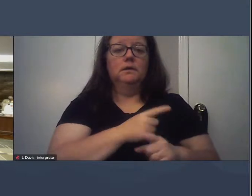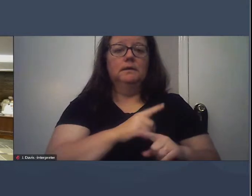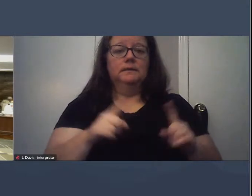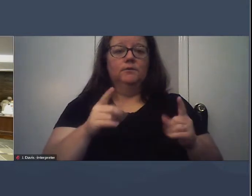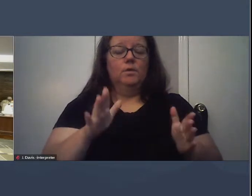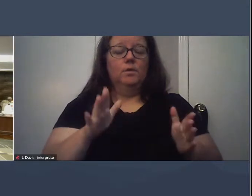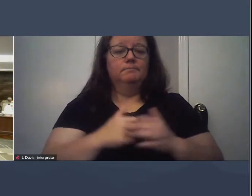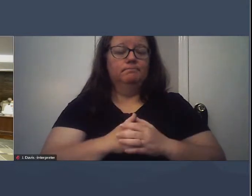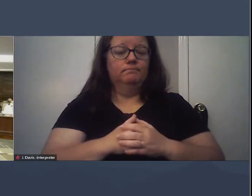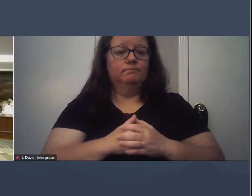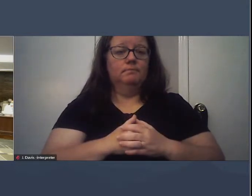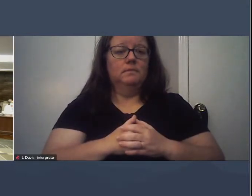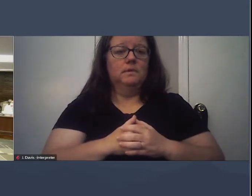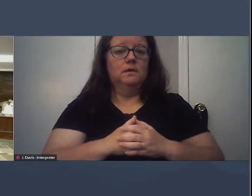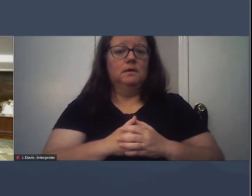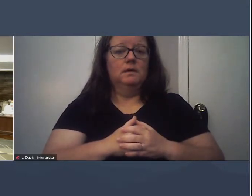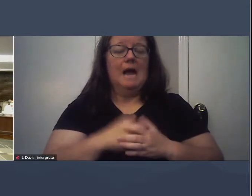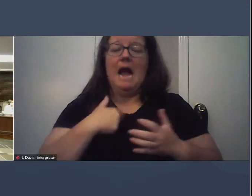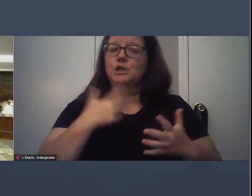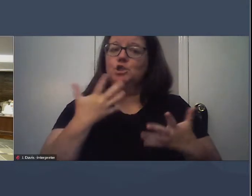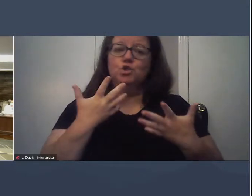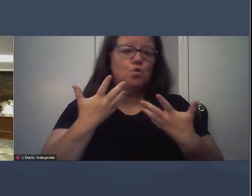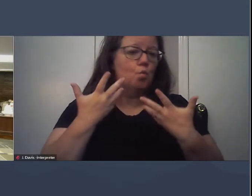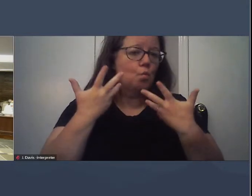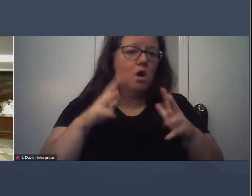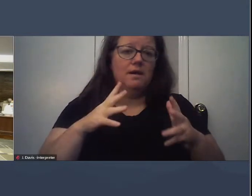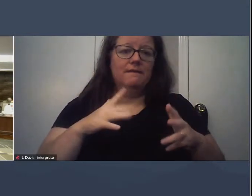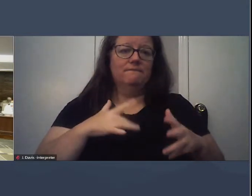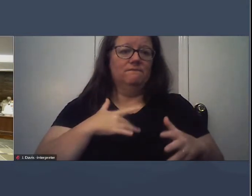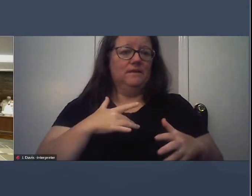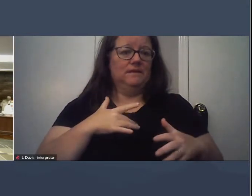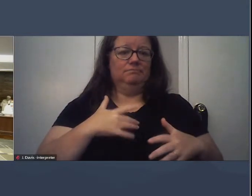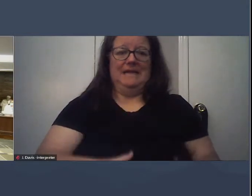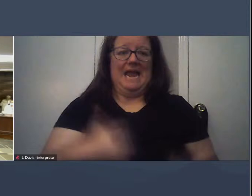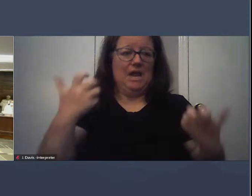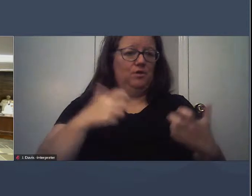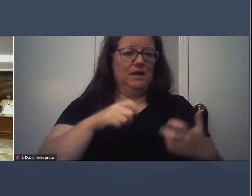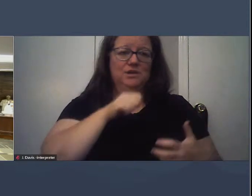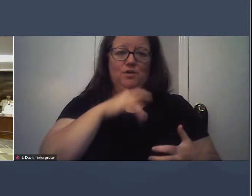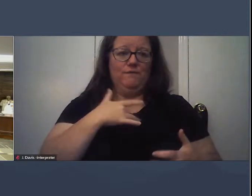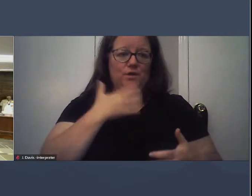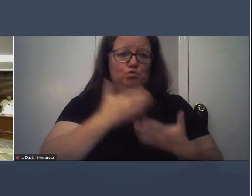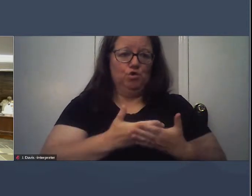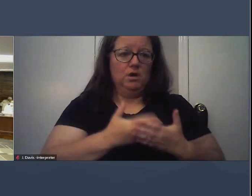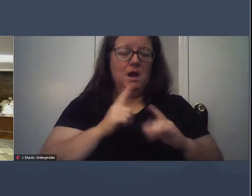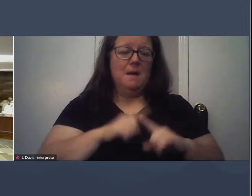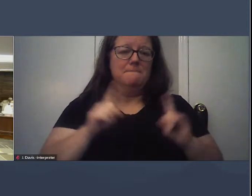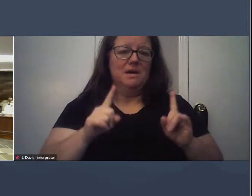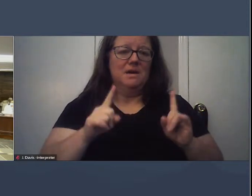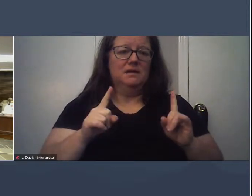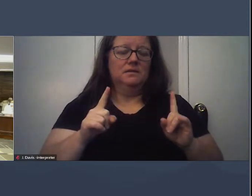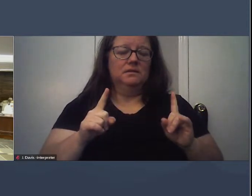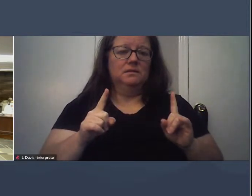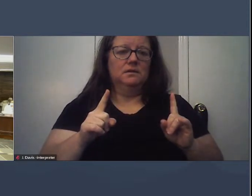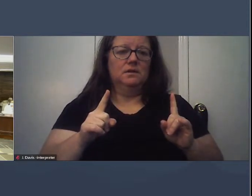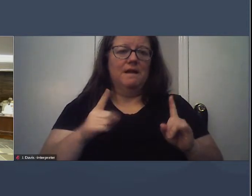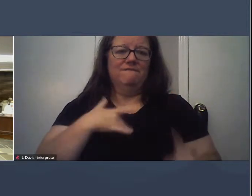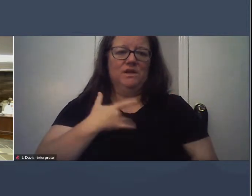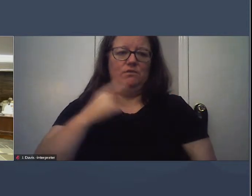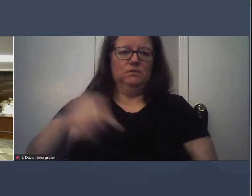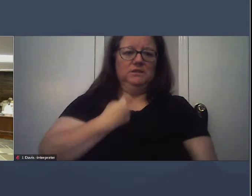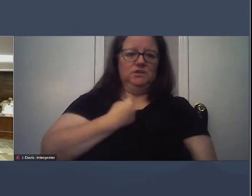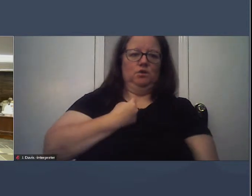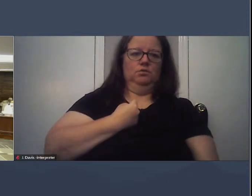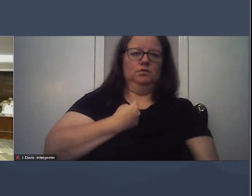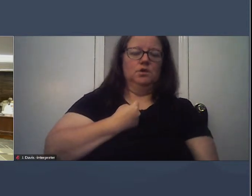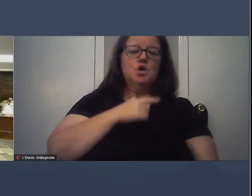You know, I don't want to get angry today. I don't feel well. But that was insulting to the council here. Don't